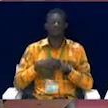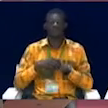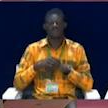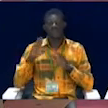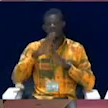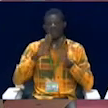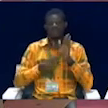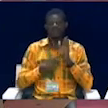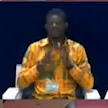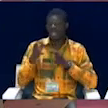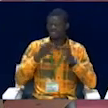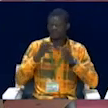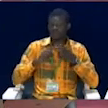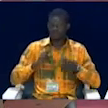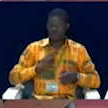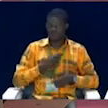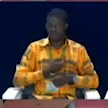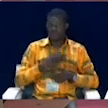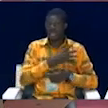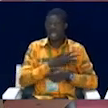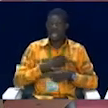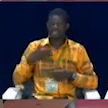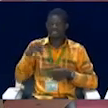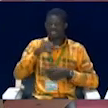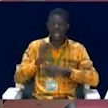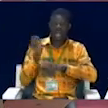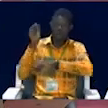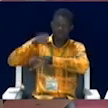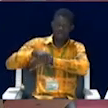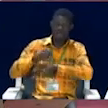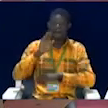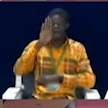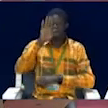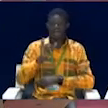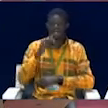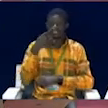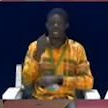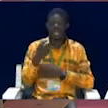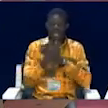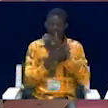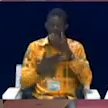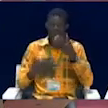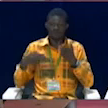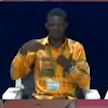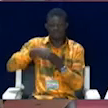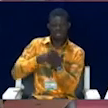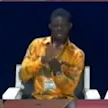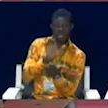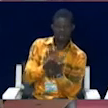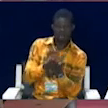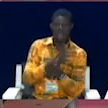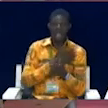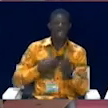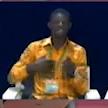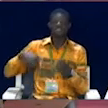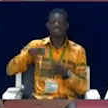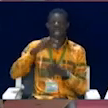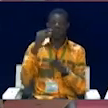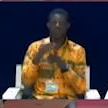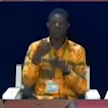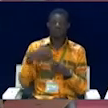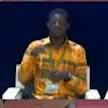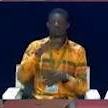Scripture says, "And they overcame him by the blood of the Lamb and by the words of their